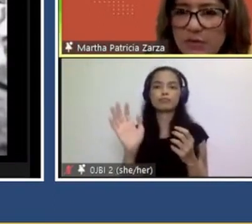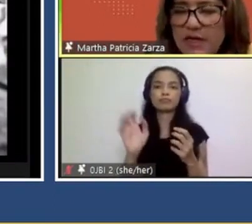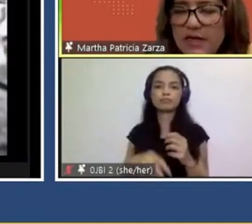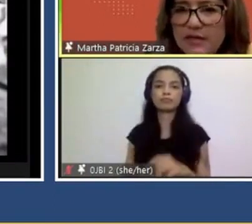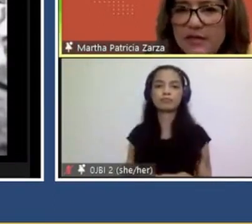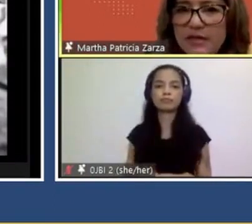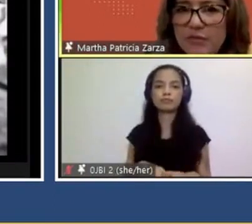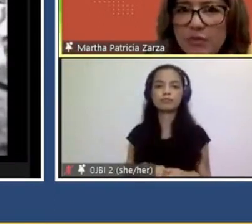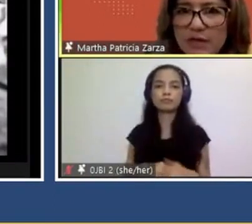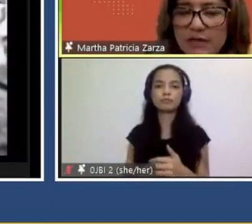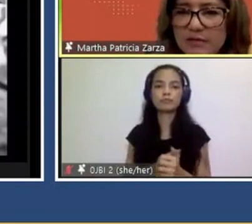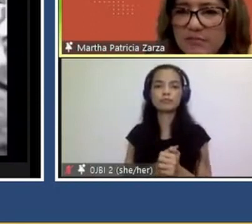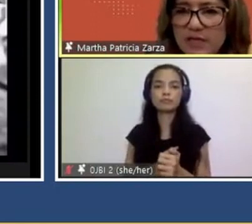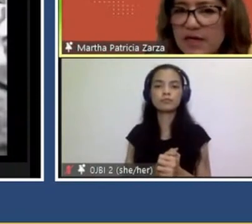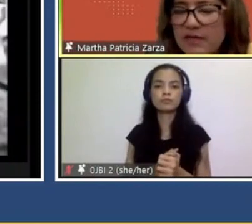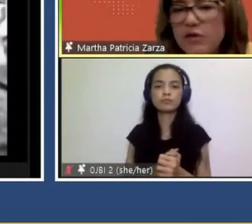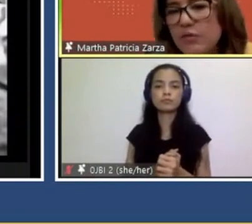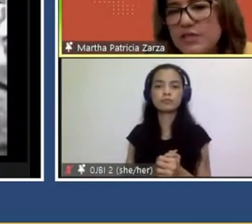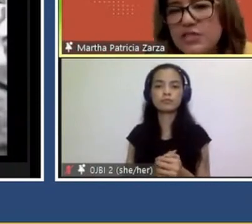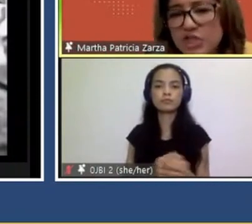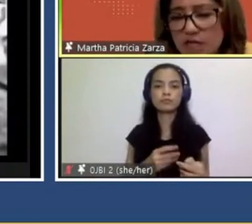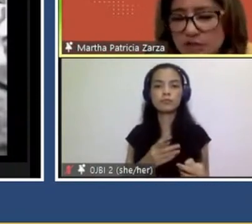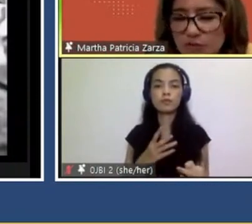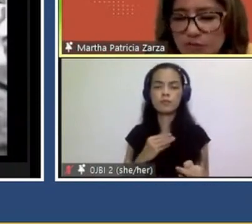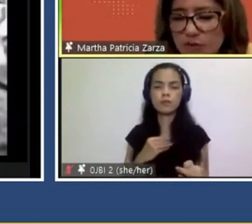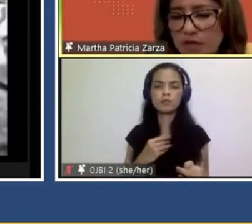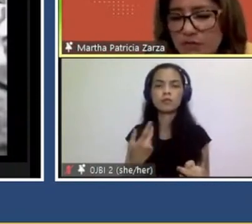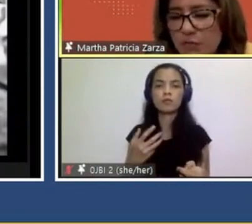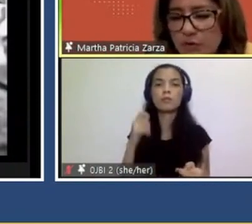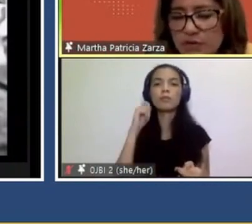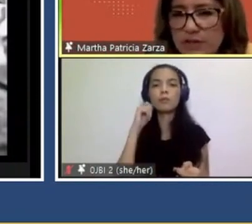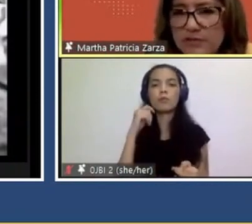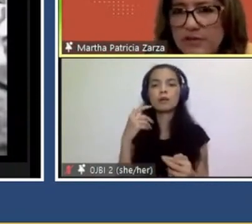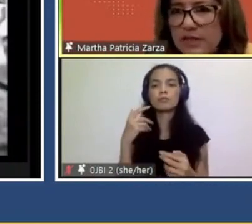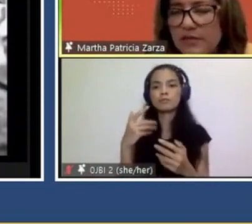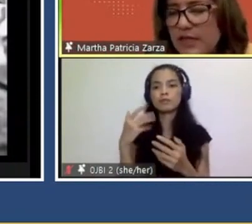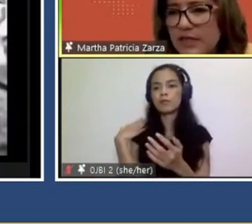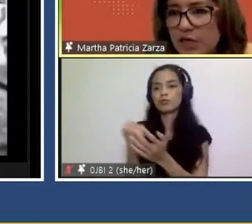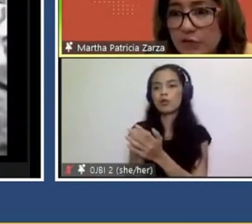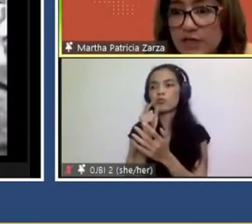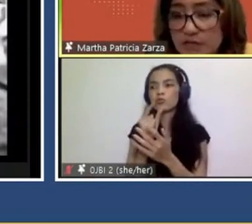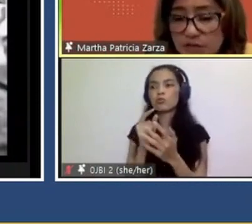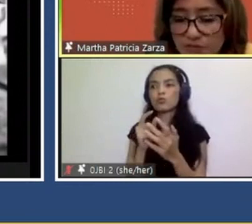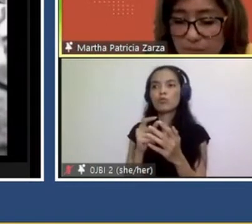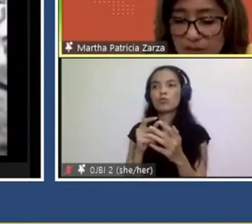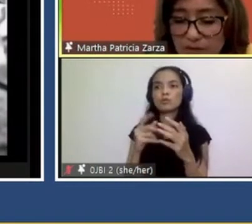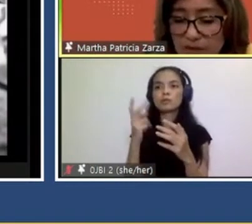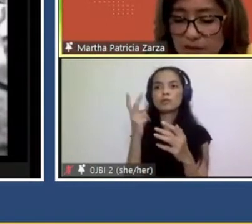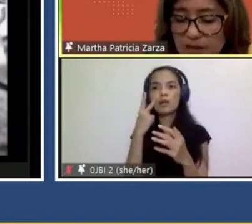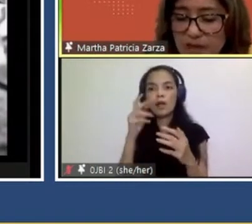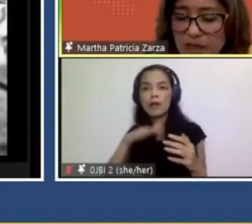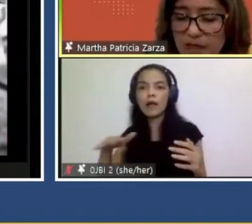context, women are the only ones in charge of all the housework and taking care of the kids of the